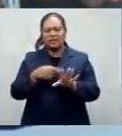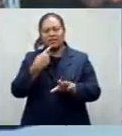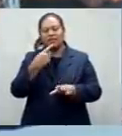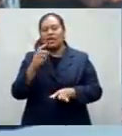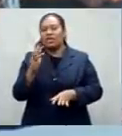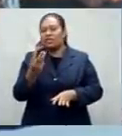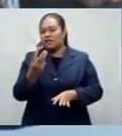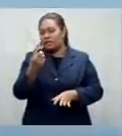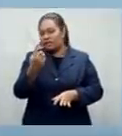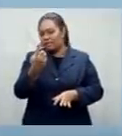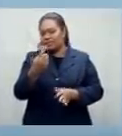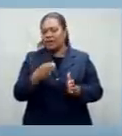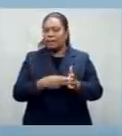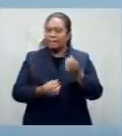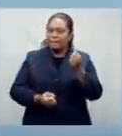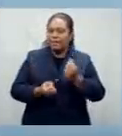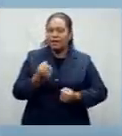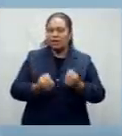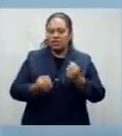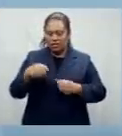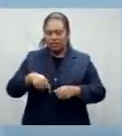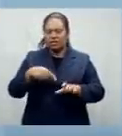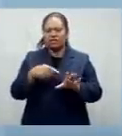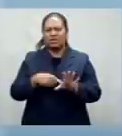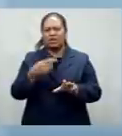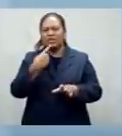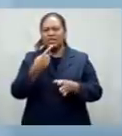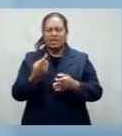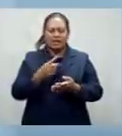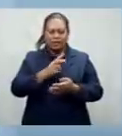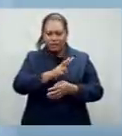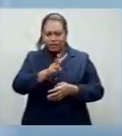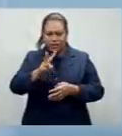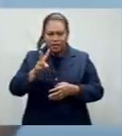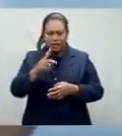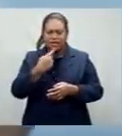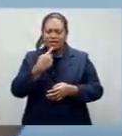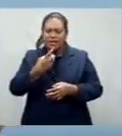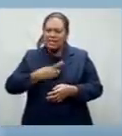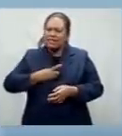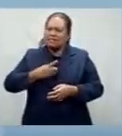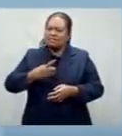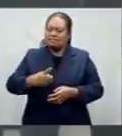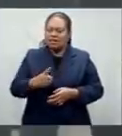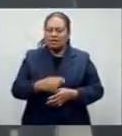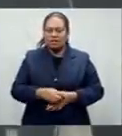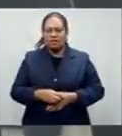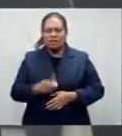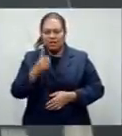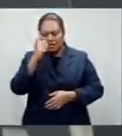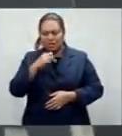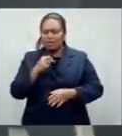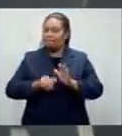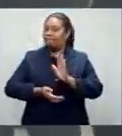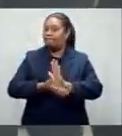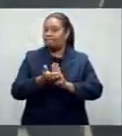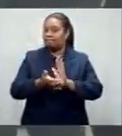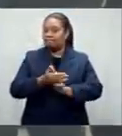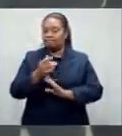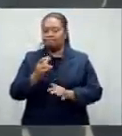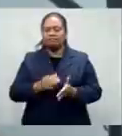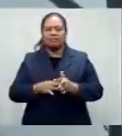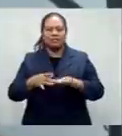31st March 2021, Vision Investment says demand for discretionary goods such as high-ticket home goods